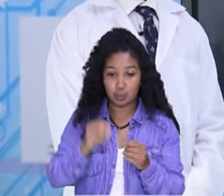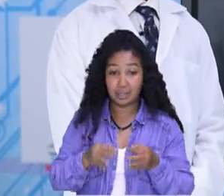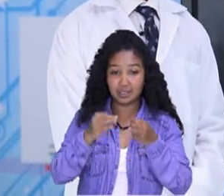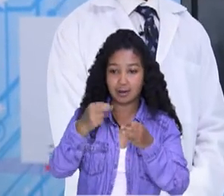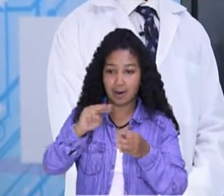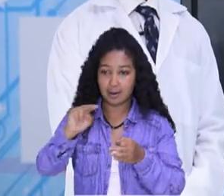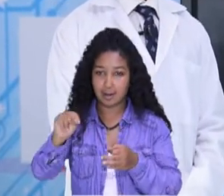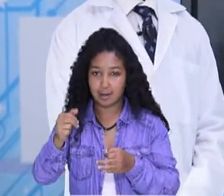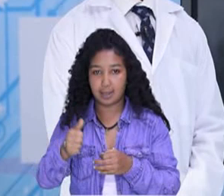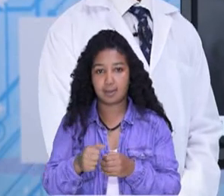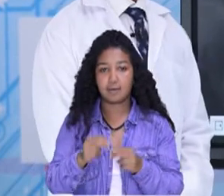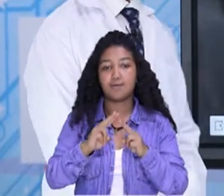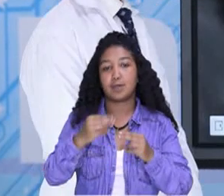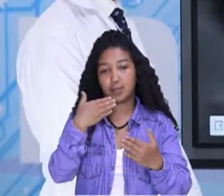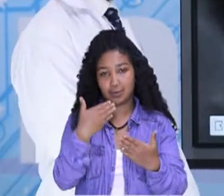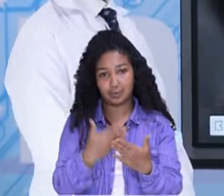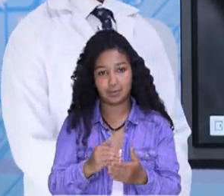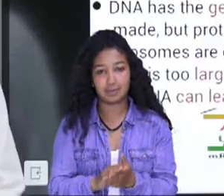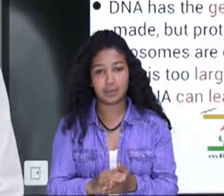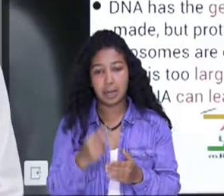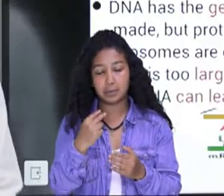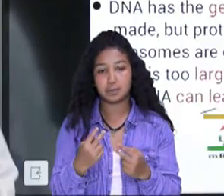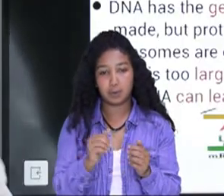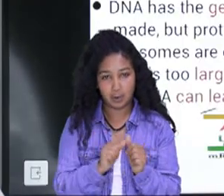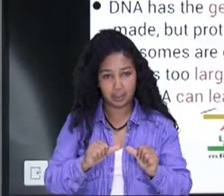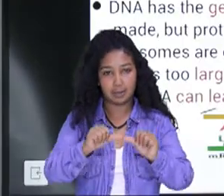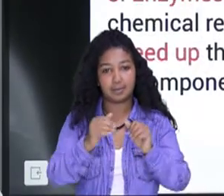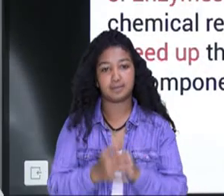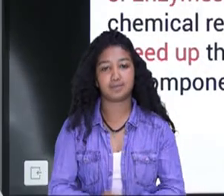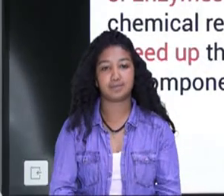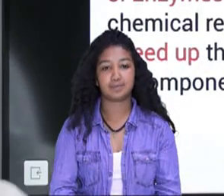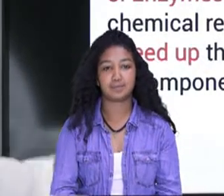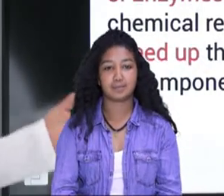RNA? Very good. Let's proceed.